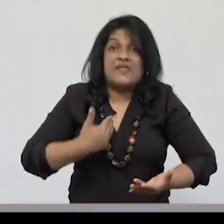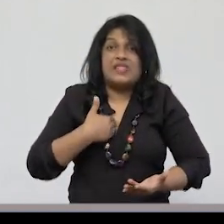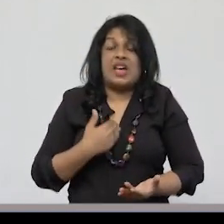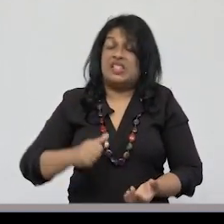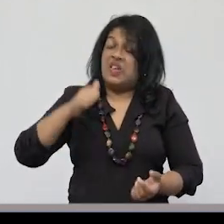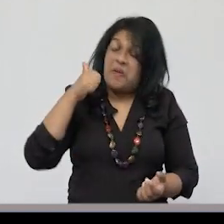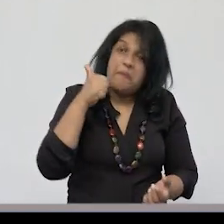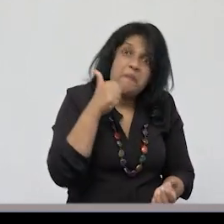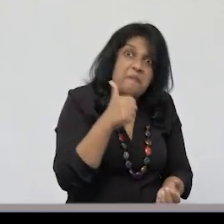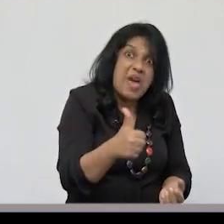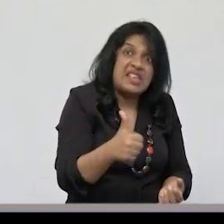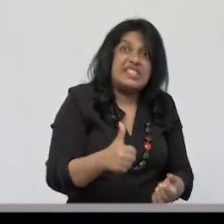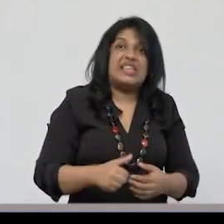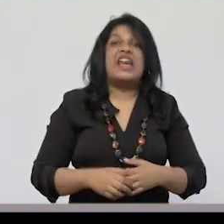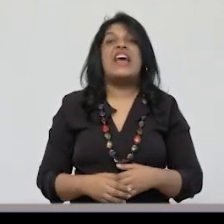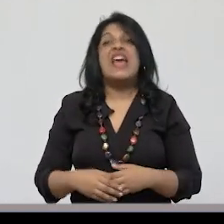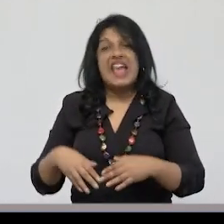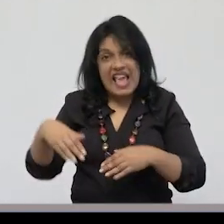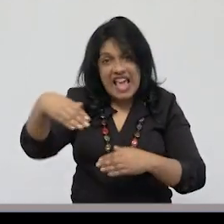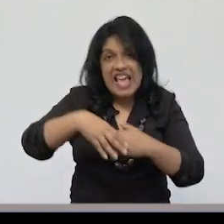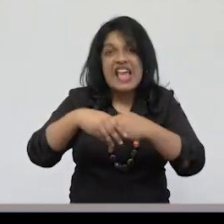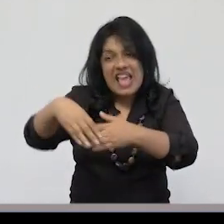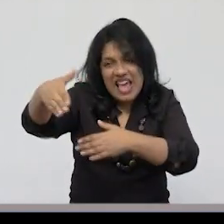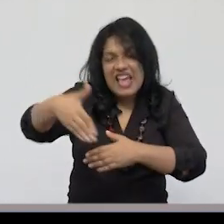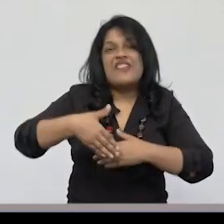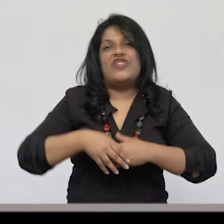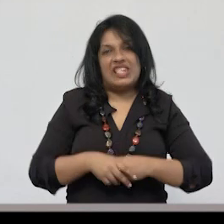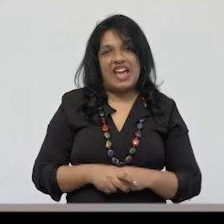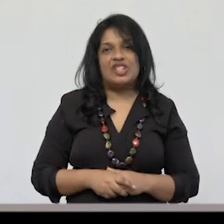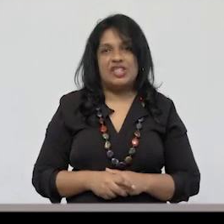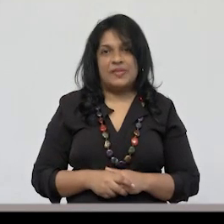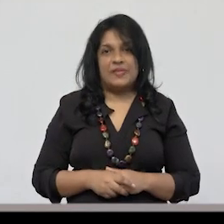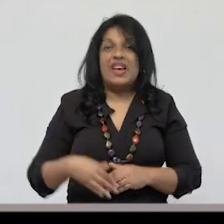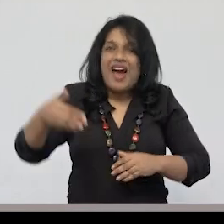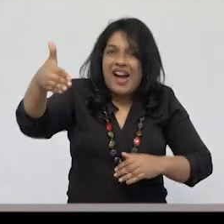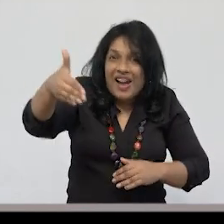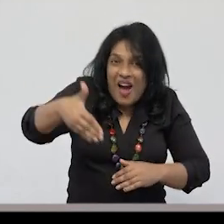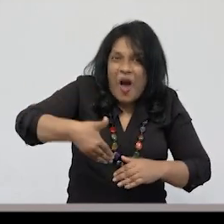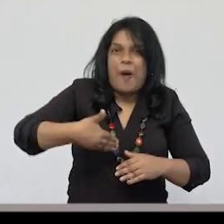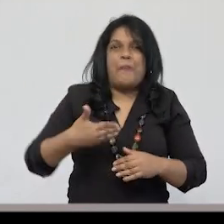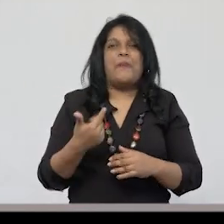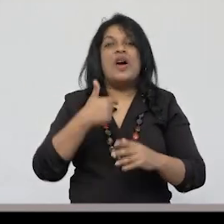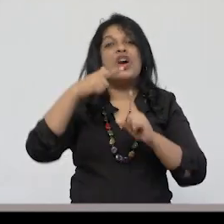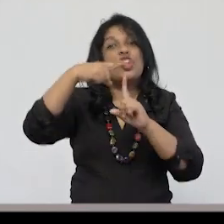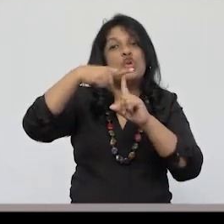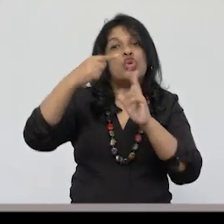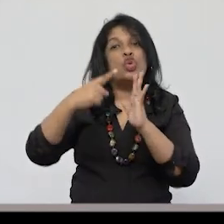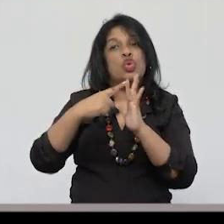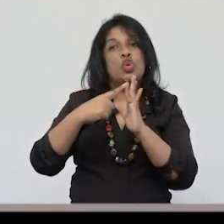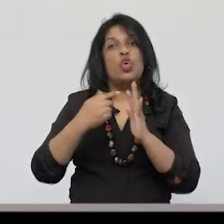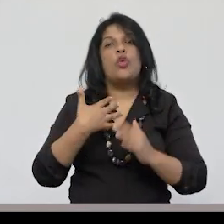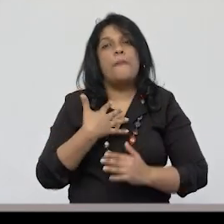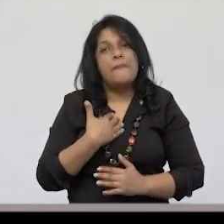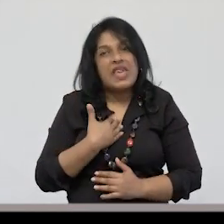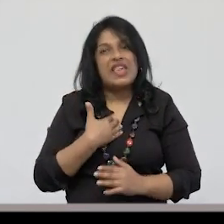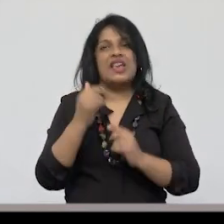all understanding. And this invitation comes from Jesus. He says, come to me. He says, come to